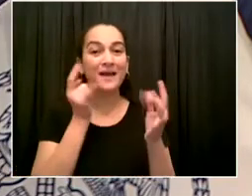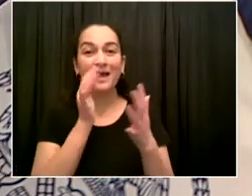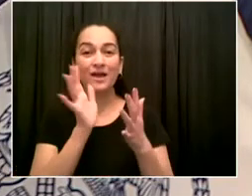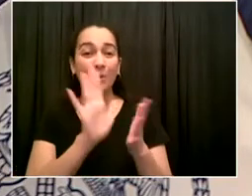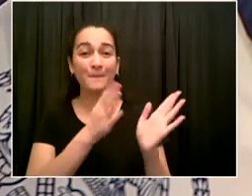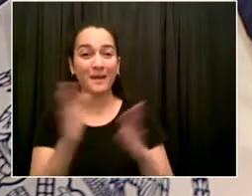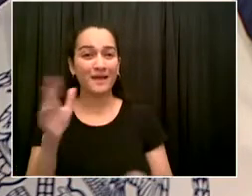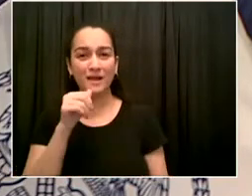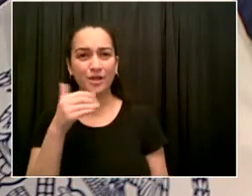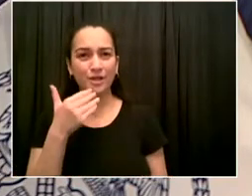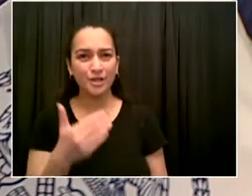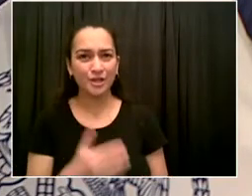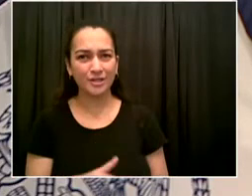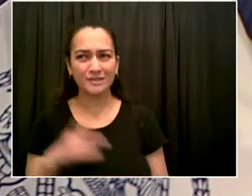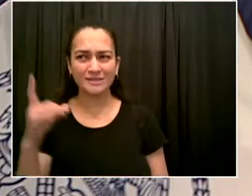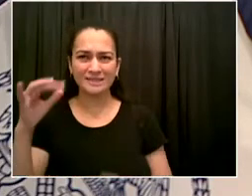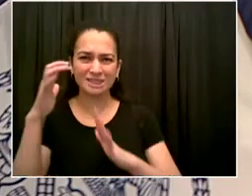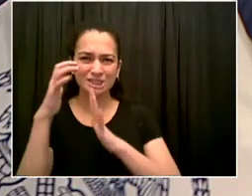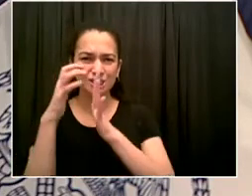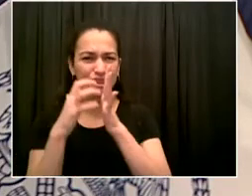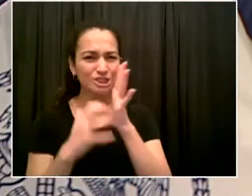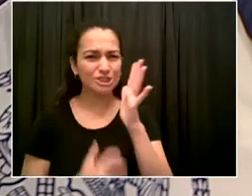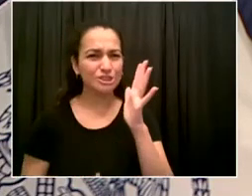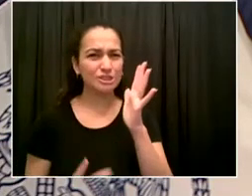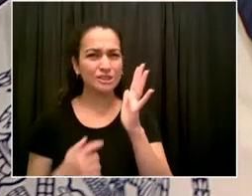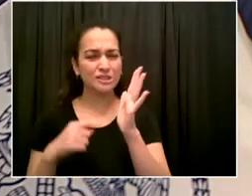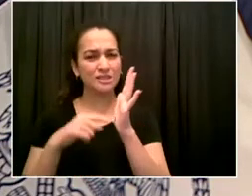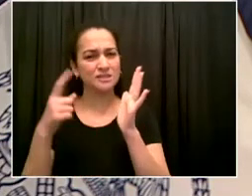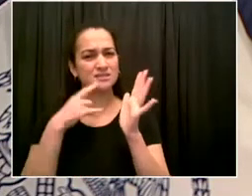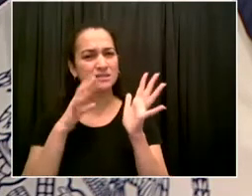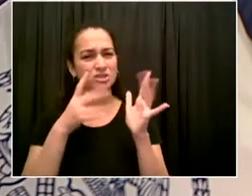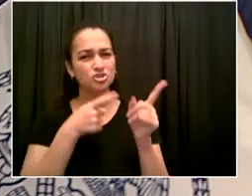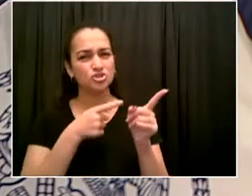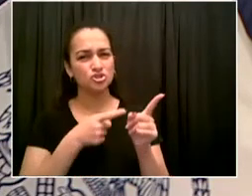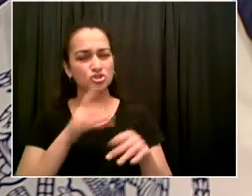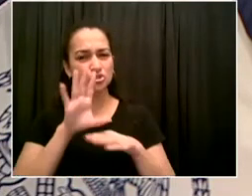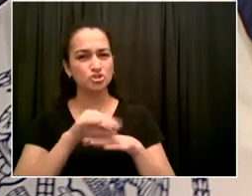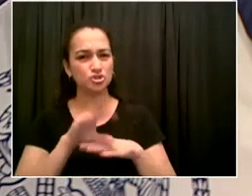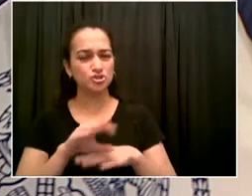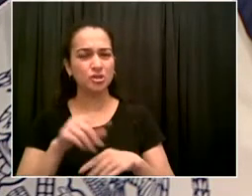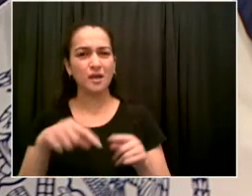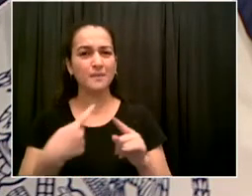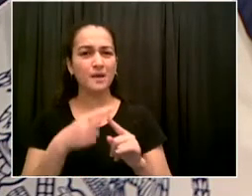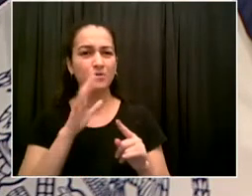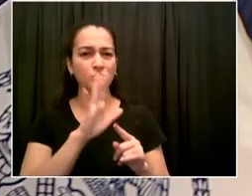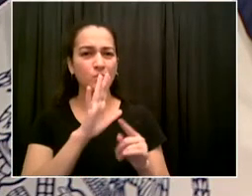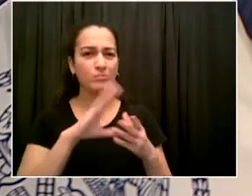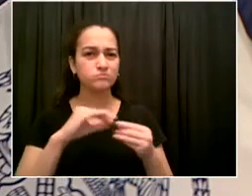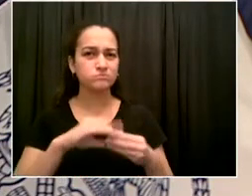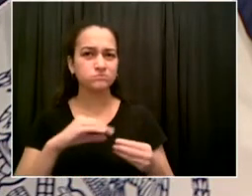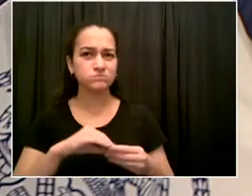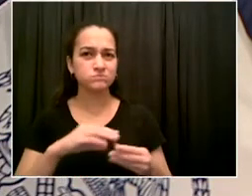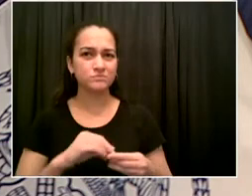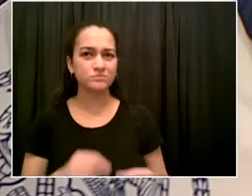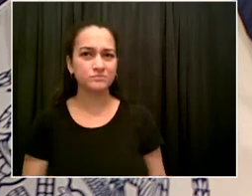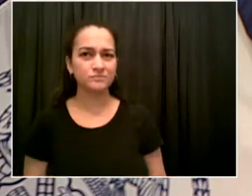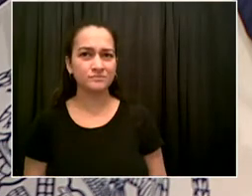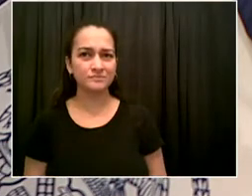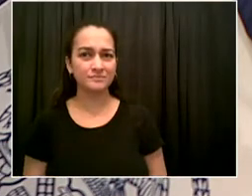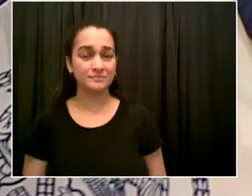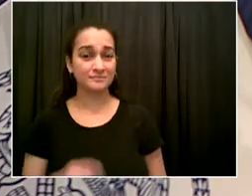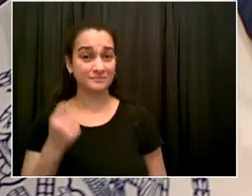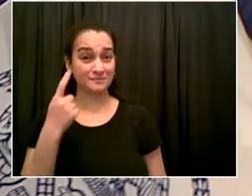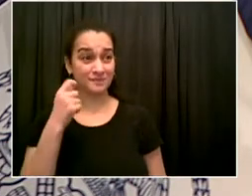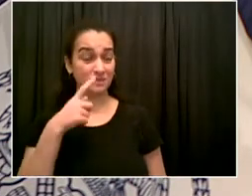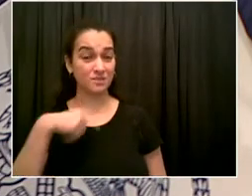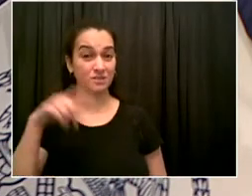city was not prepared to protect residents against COVID-19. I know you probably haven't seen the report yet, but I'm wondering what you think